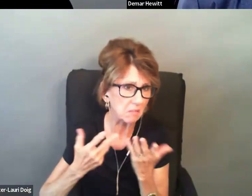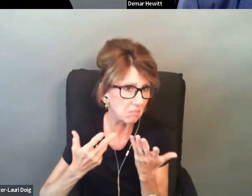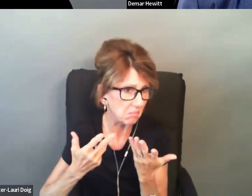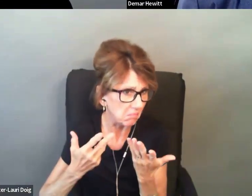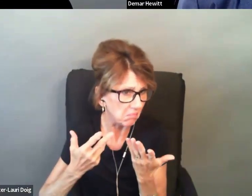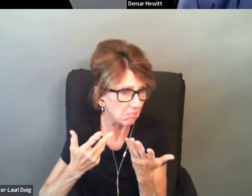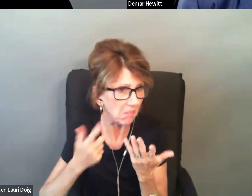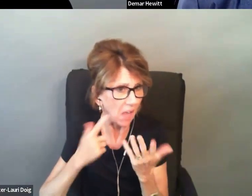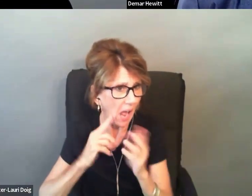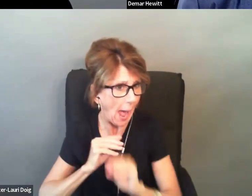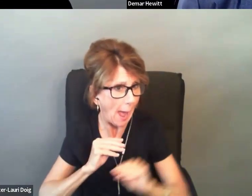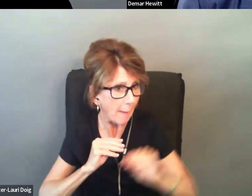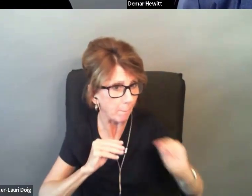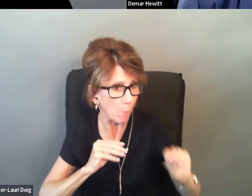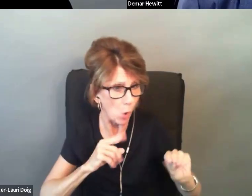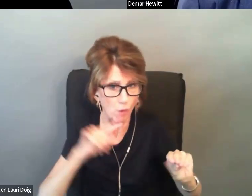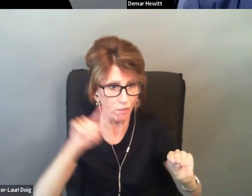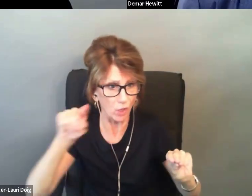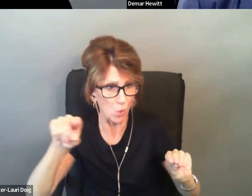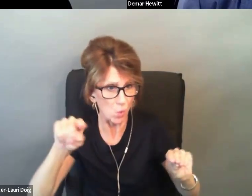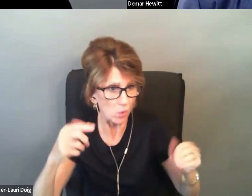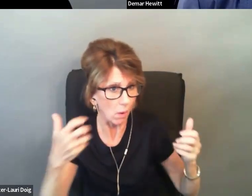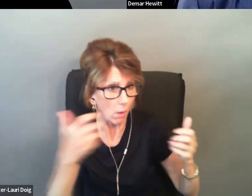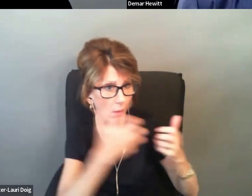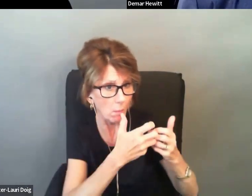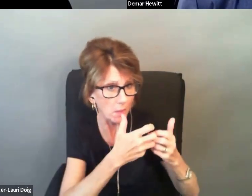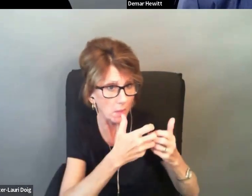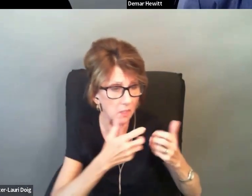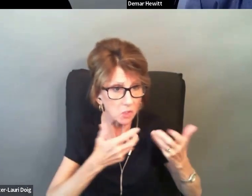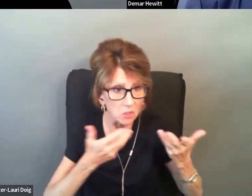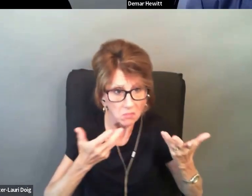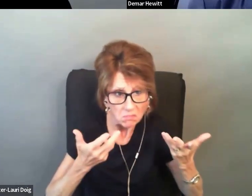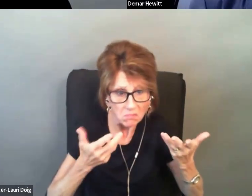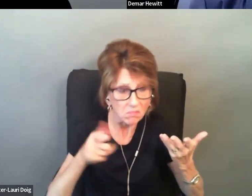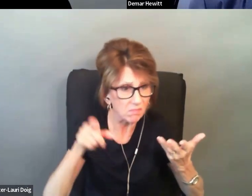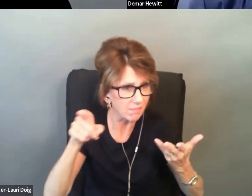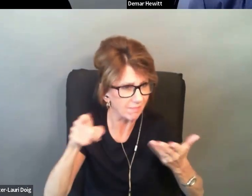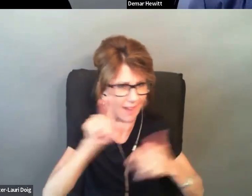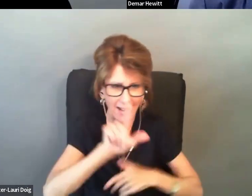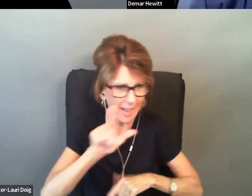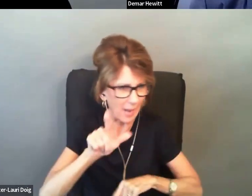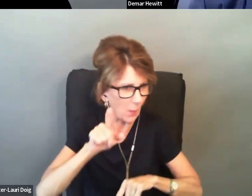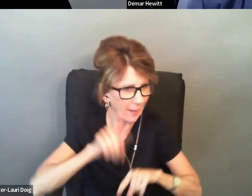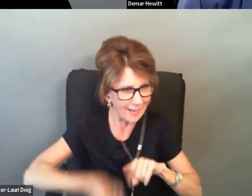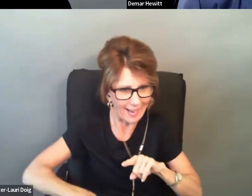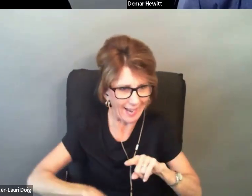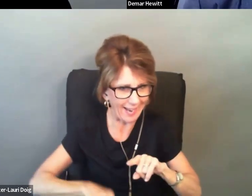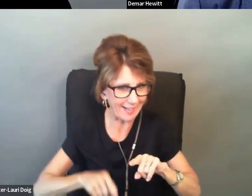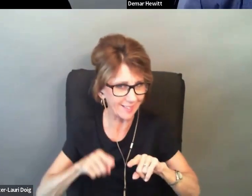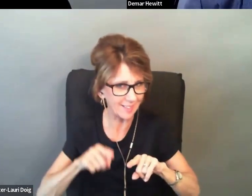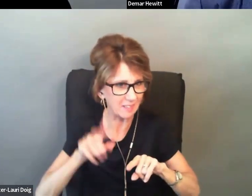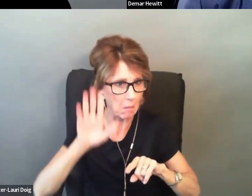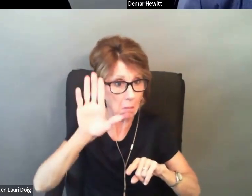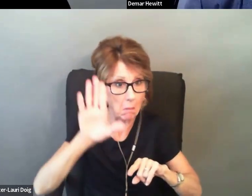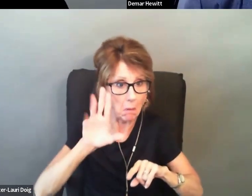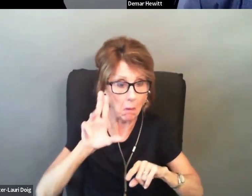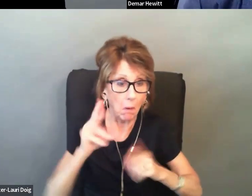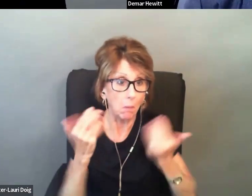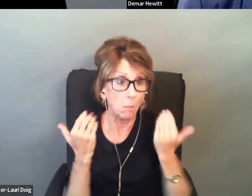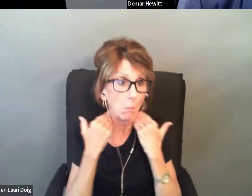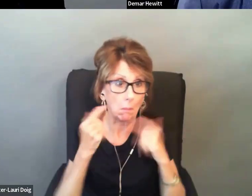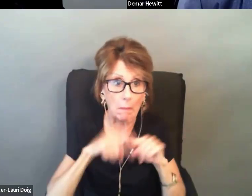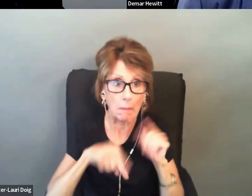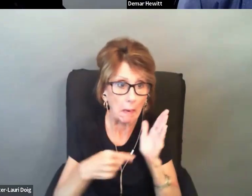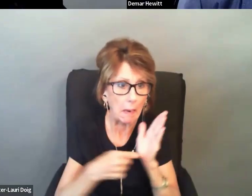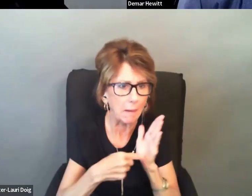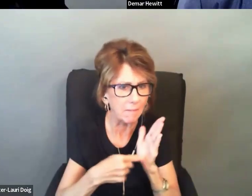your claim for accommodation where the landlord could not claim undue hardship because the other unit is, less attractive and rents